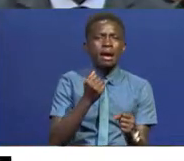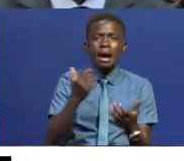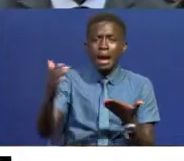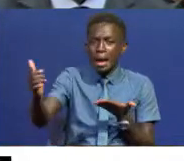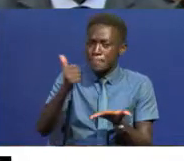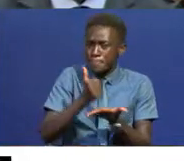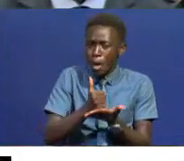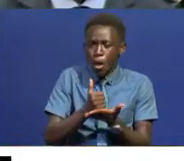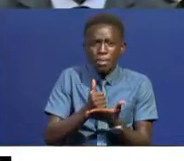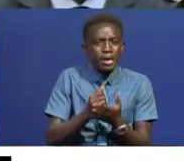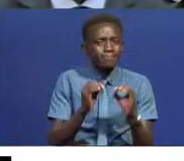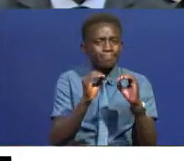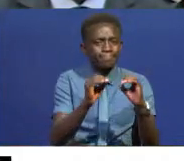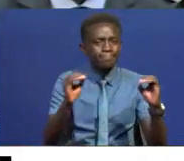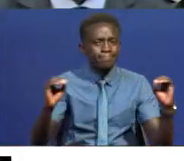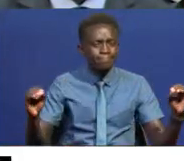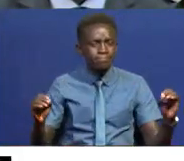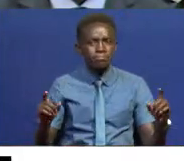course, inequality.